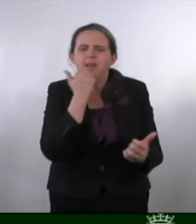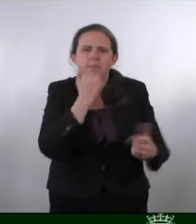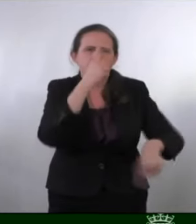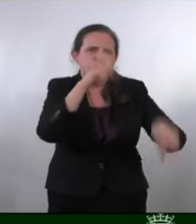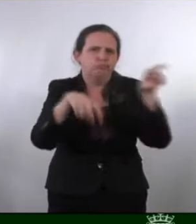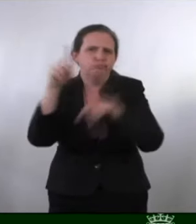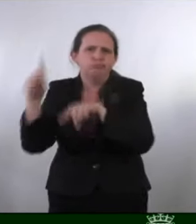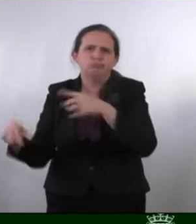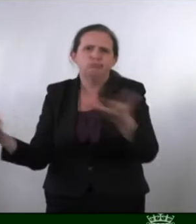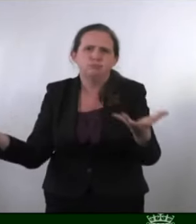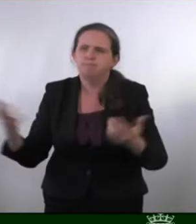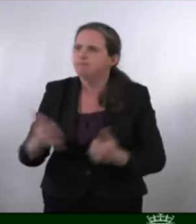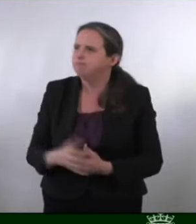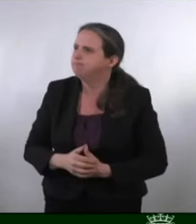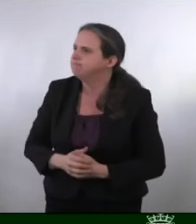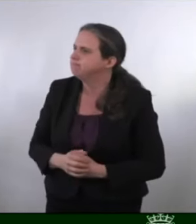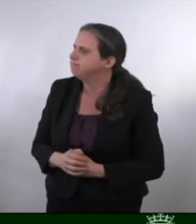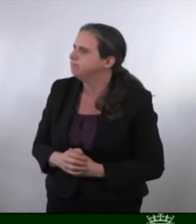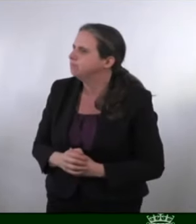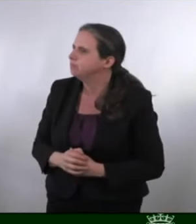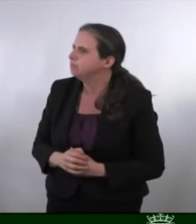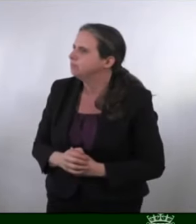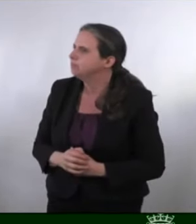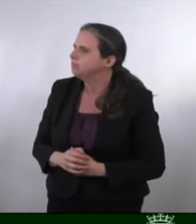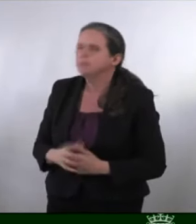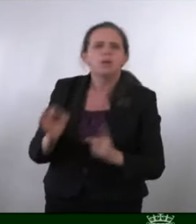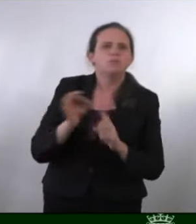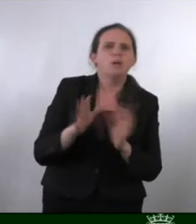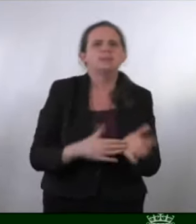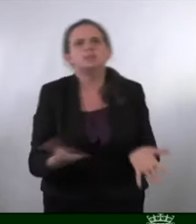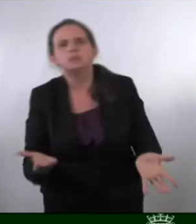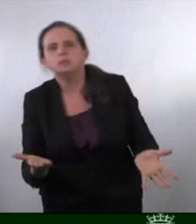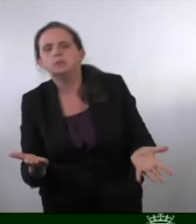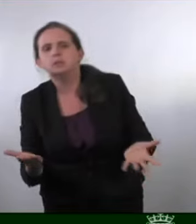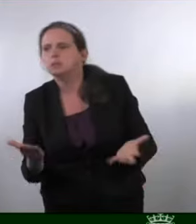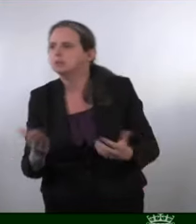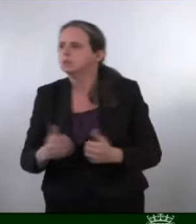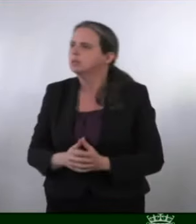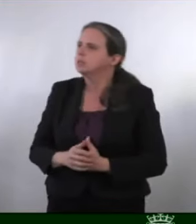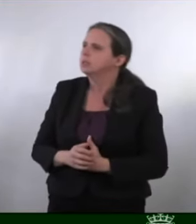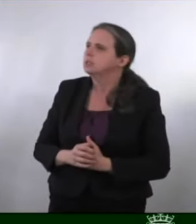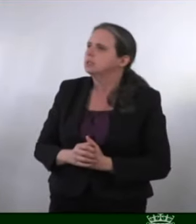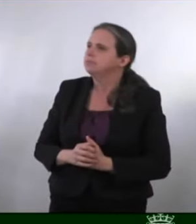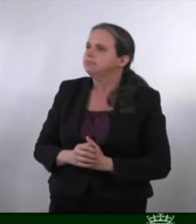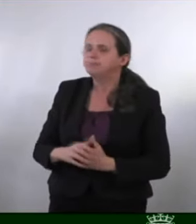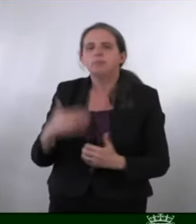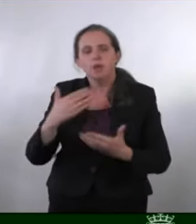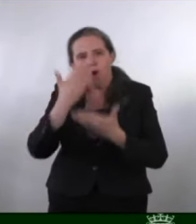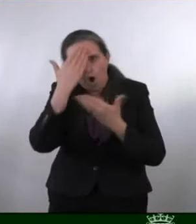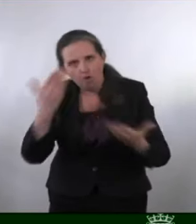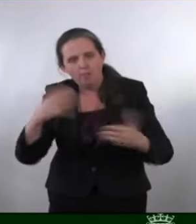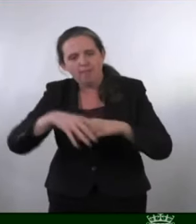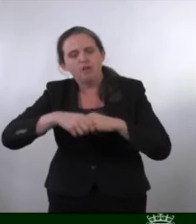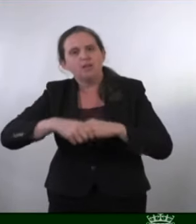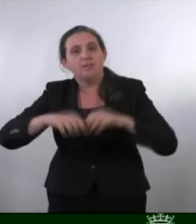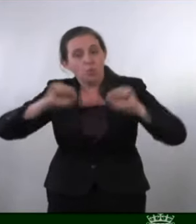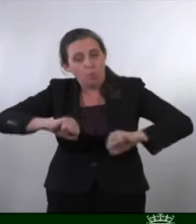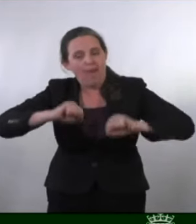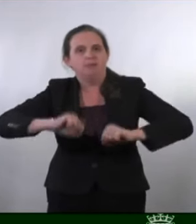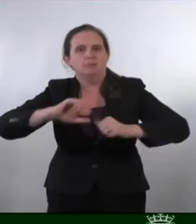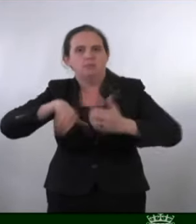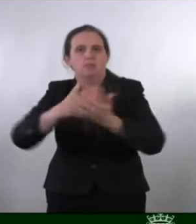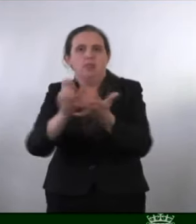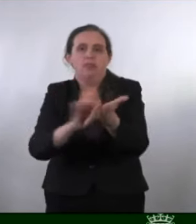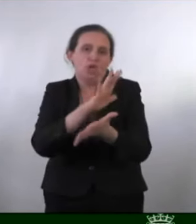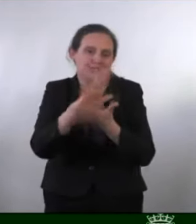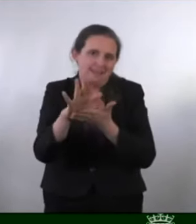Prime Minister. He'll have to, my honourable friend will have to wait until the announcements by the Health Secretary on Thursday about exactly who goes